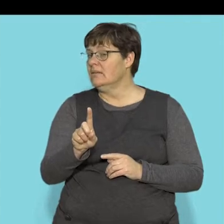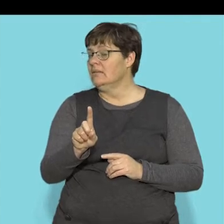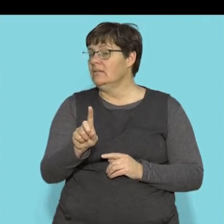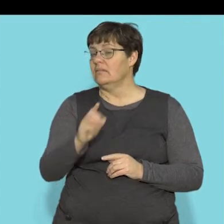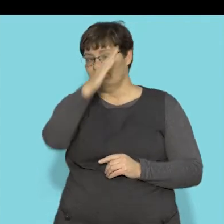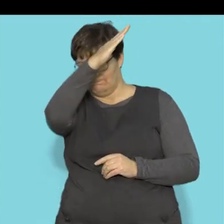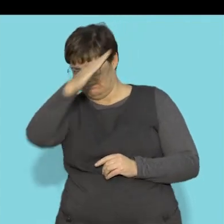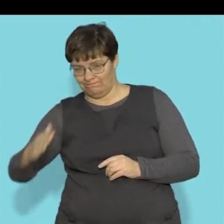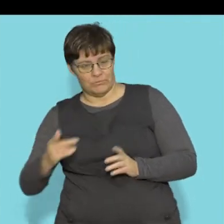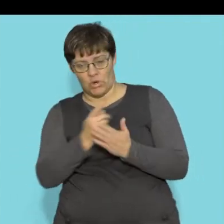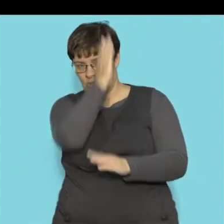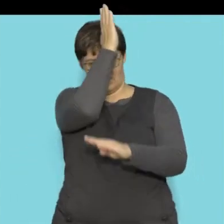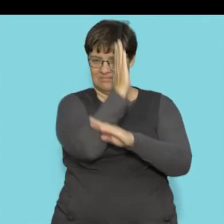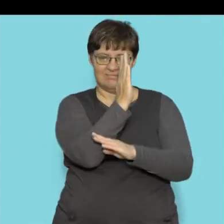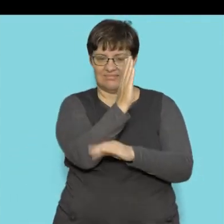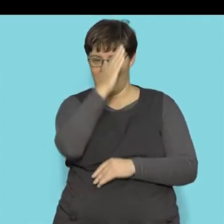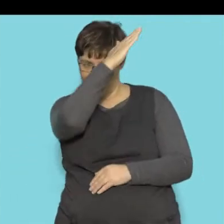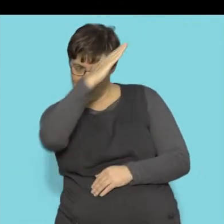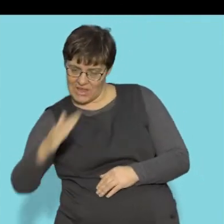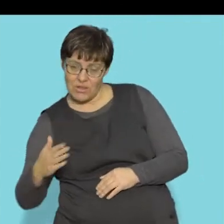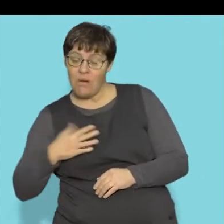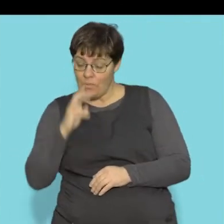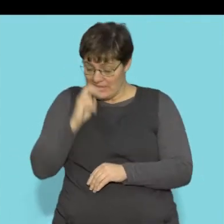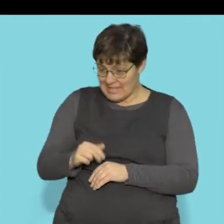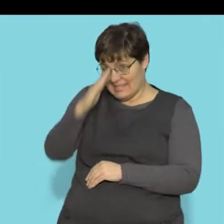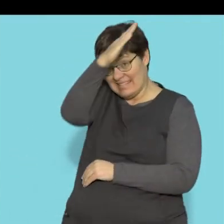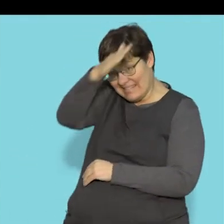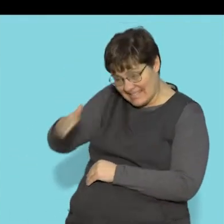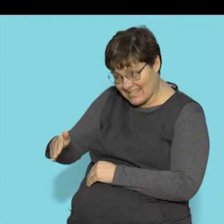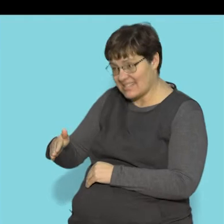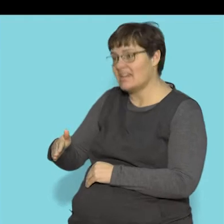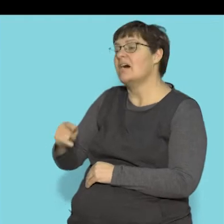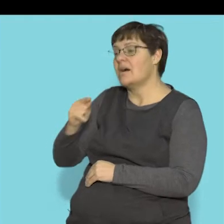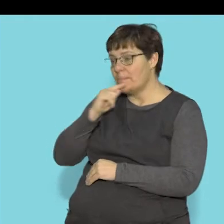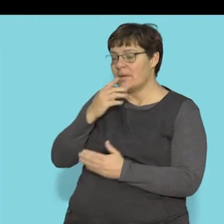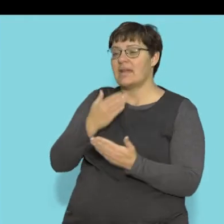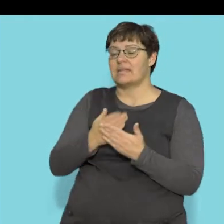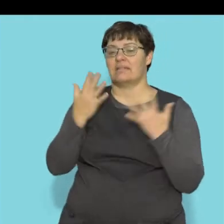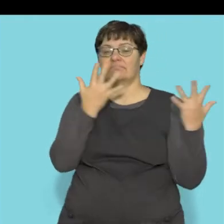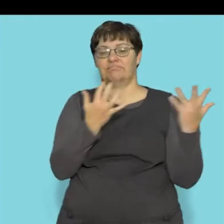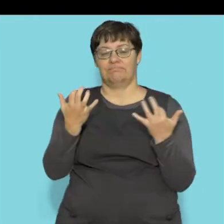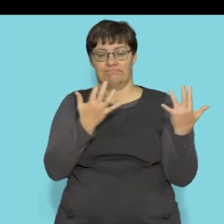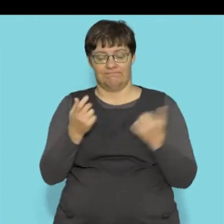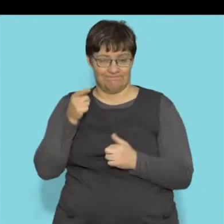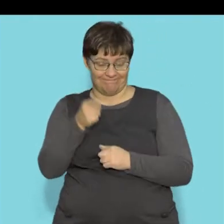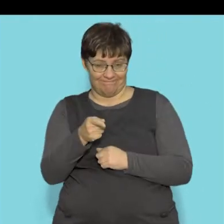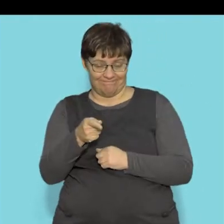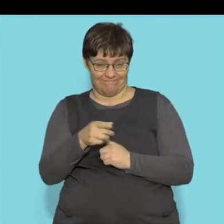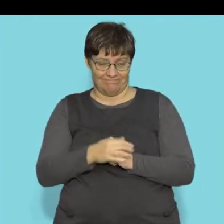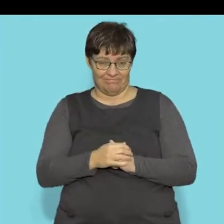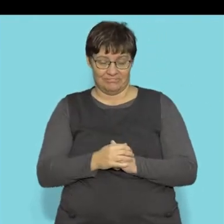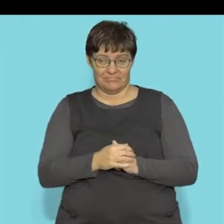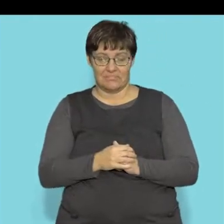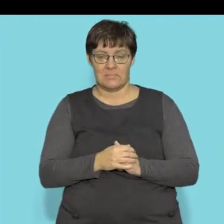to my slant height. So I need this particular height in order to